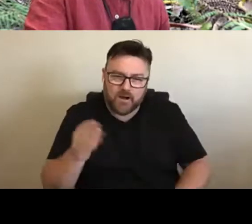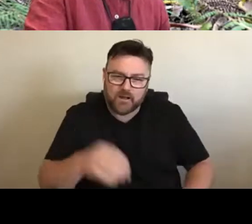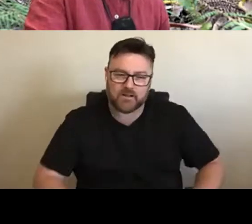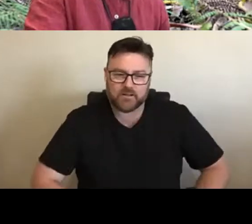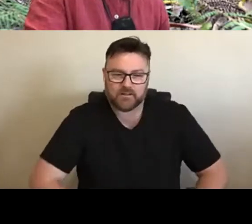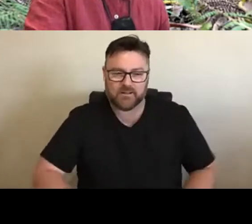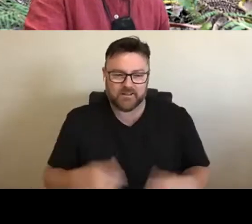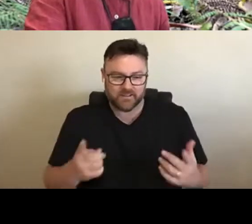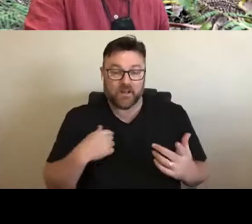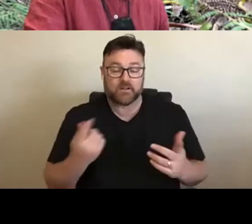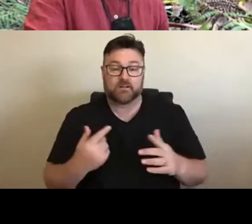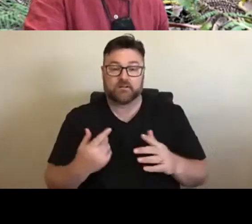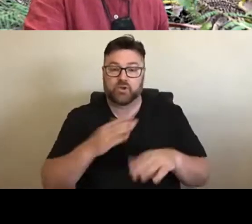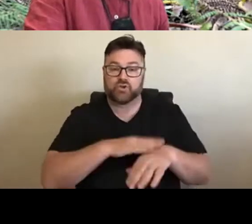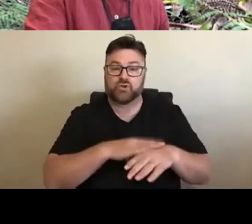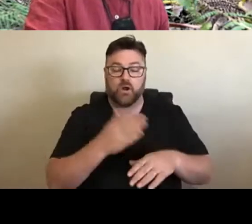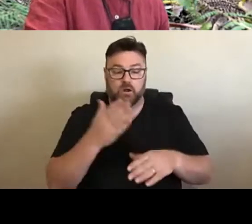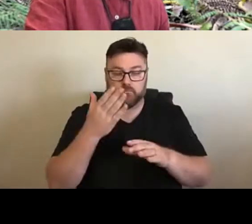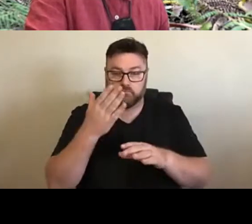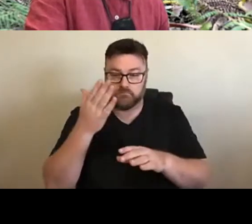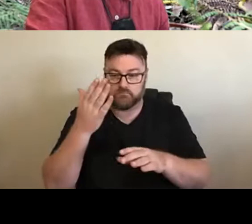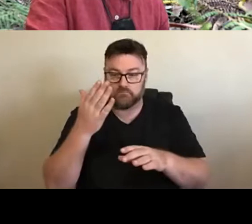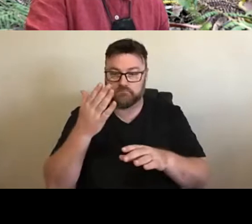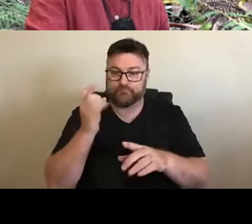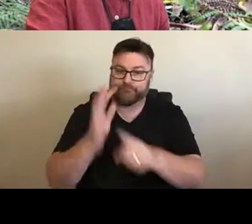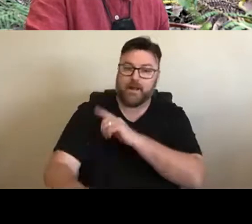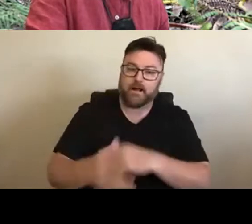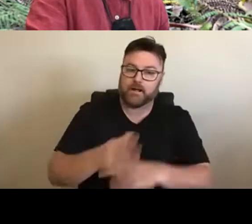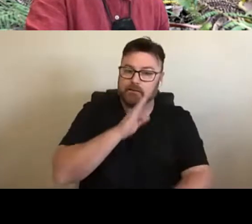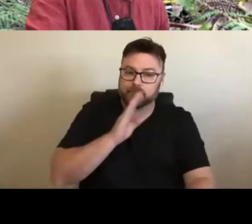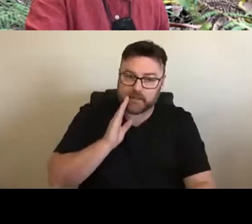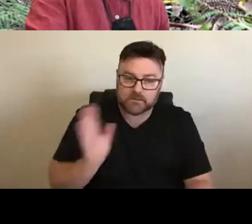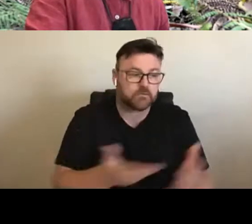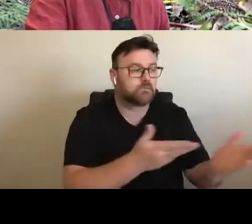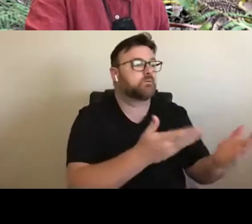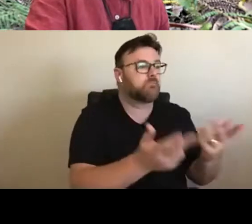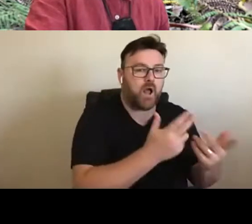time passes and then another avenue opens. But I would encourage